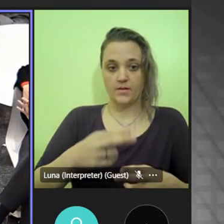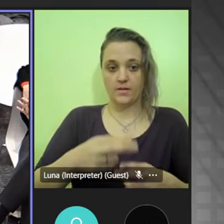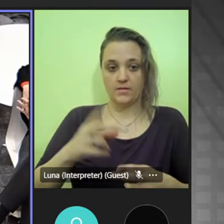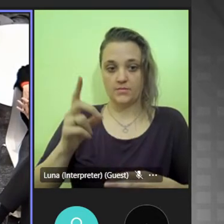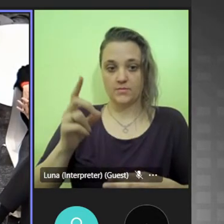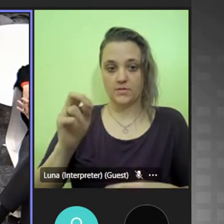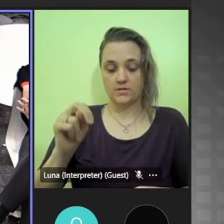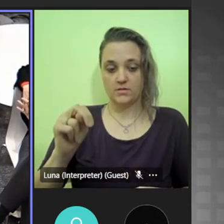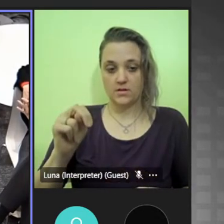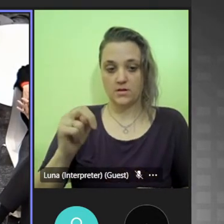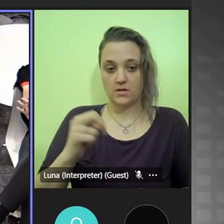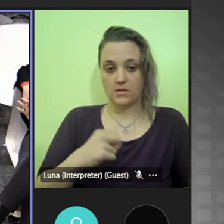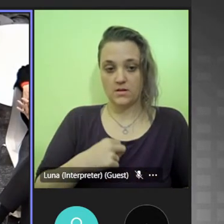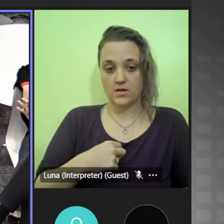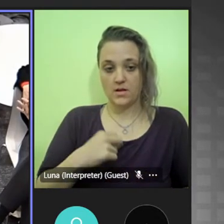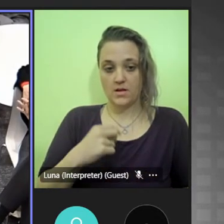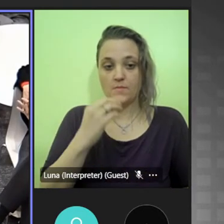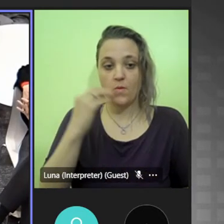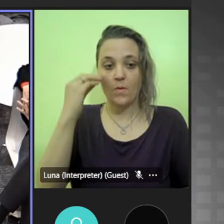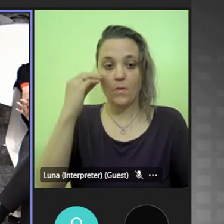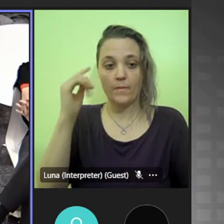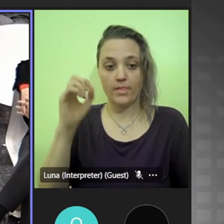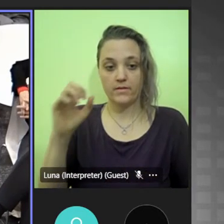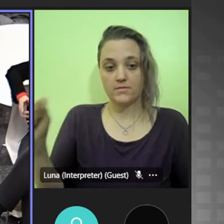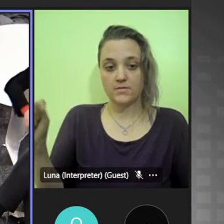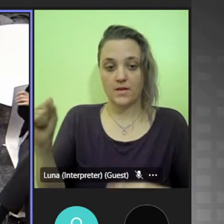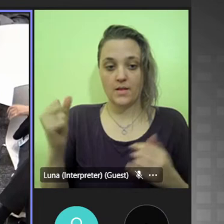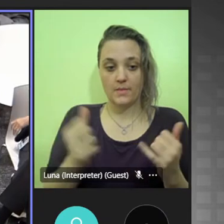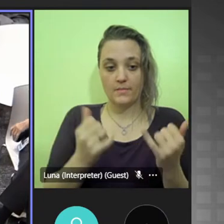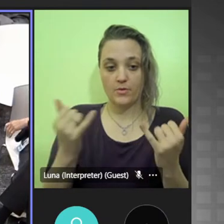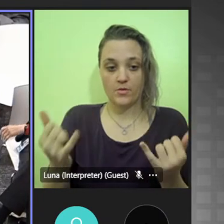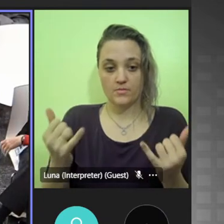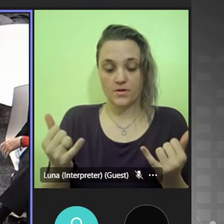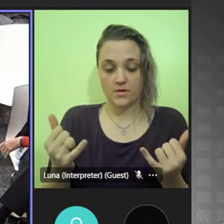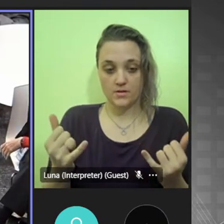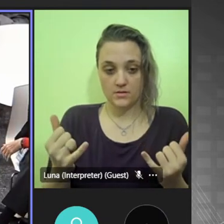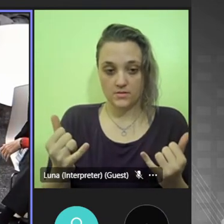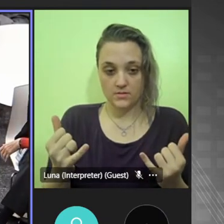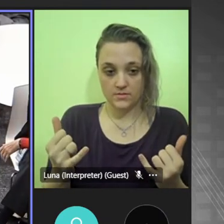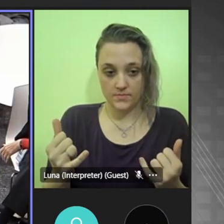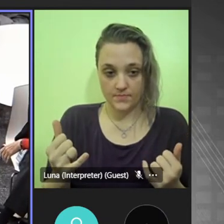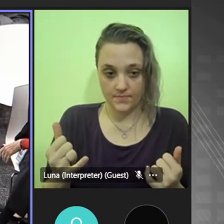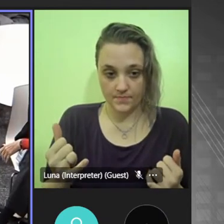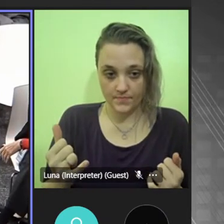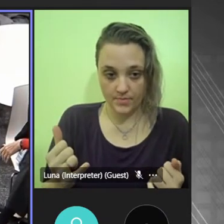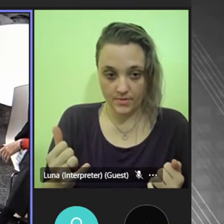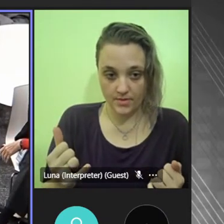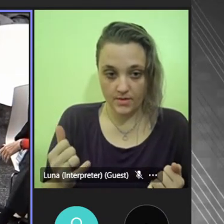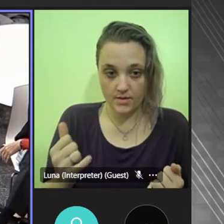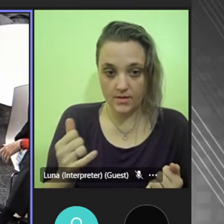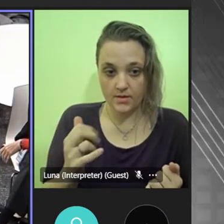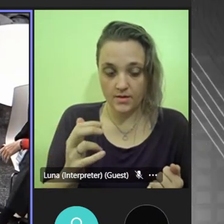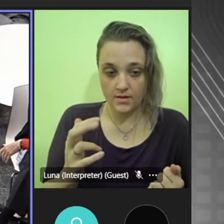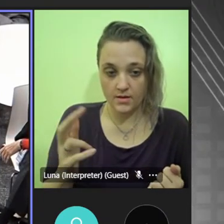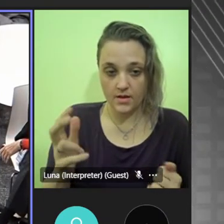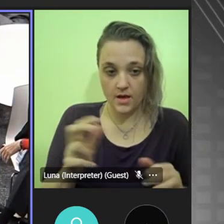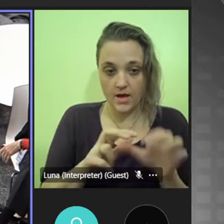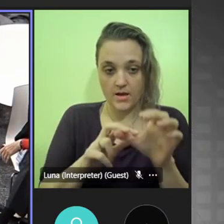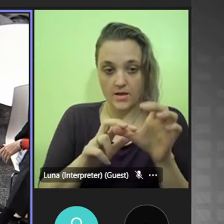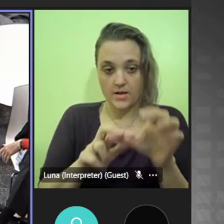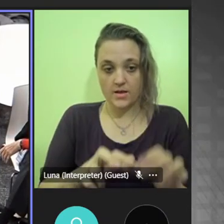oh my name is Sarah Bowman okay I'm homeless at home well this is uh 1982